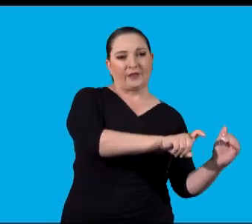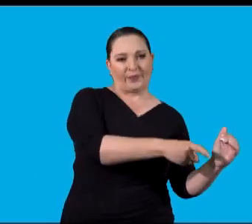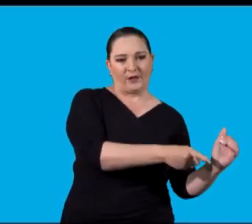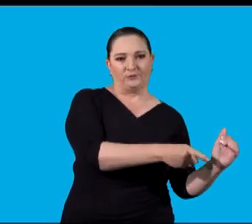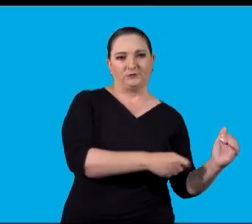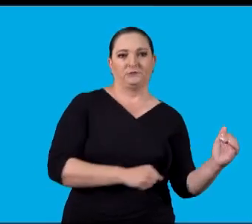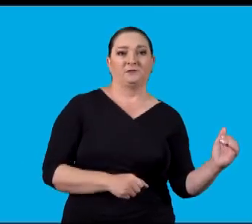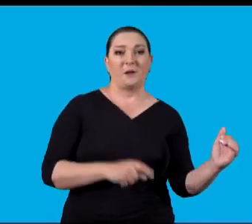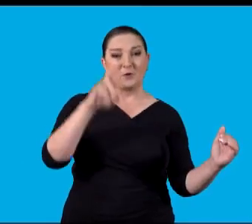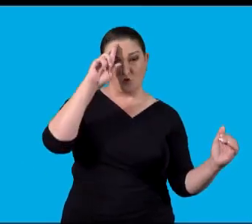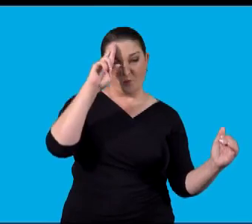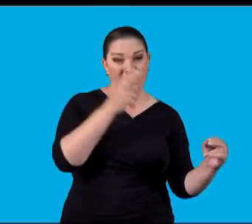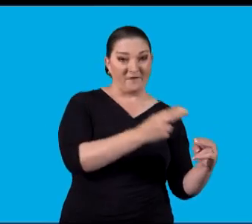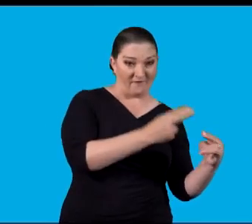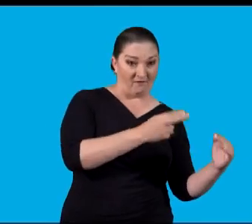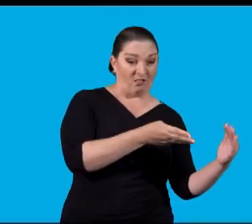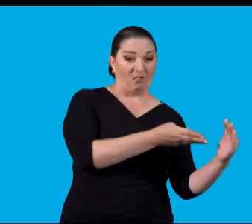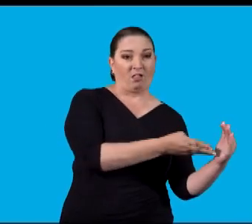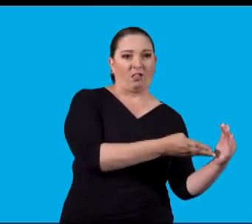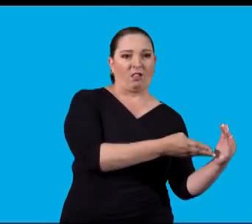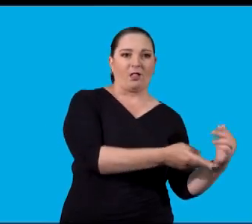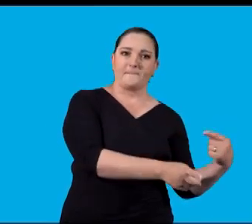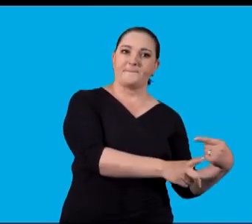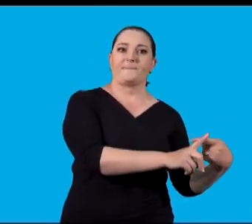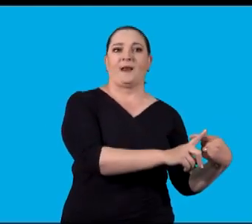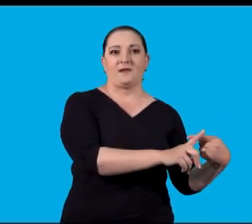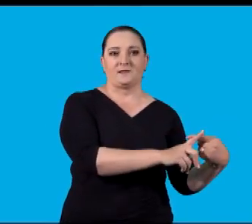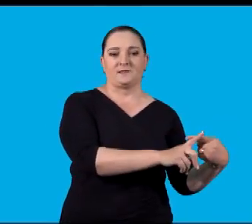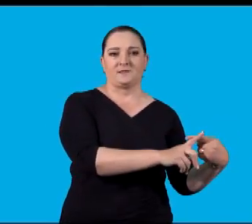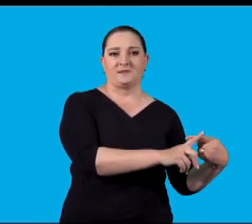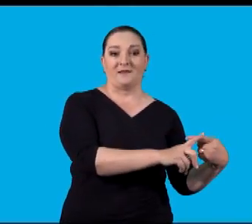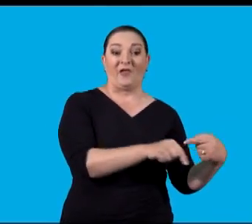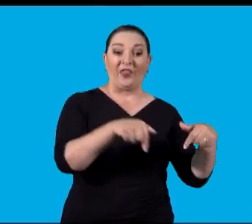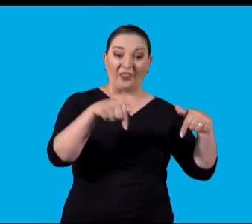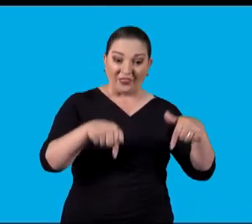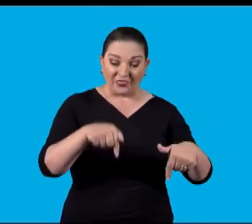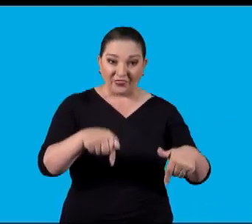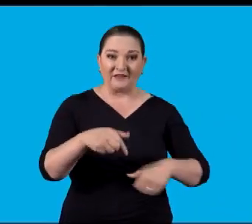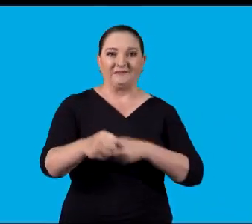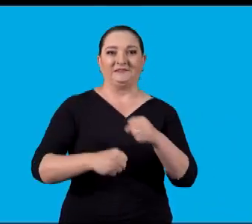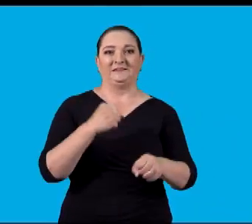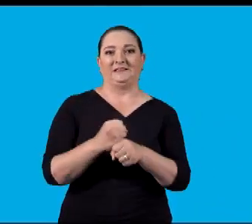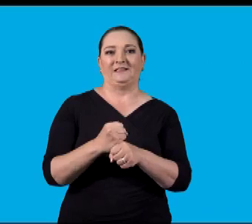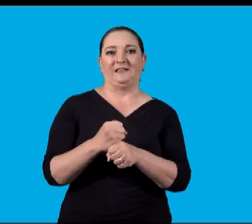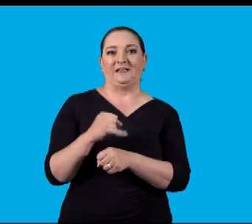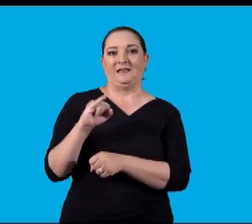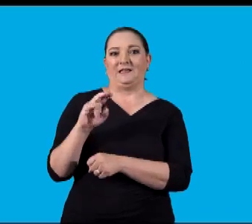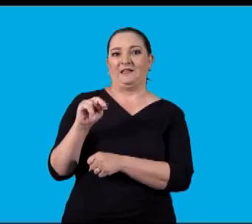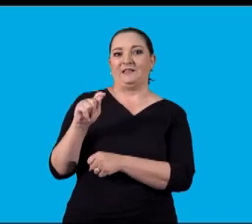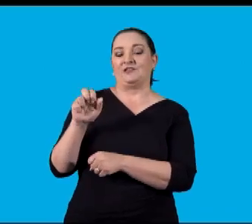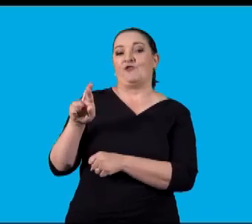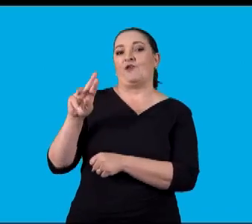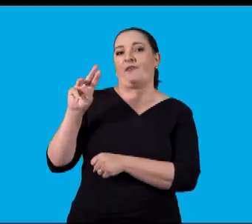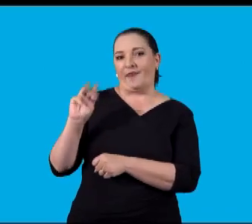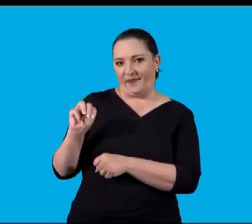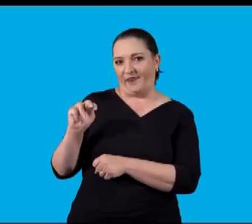last year's final, plus here, this year's interim dividends.